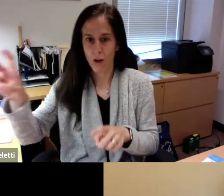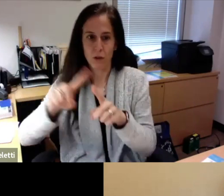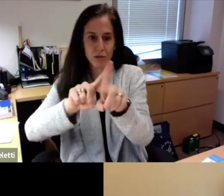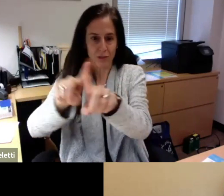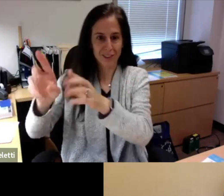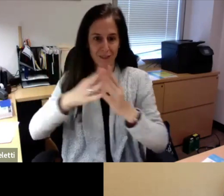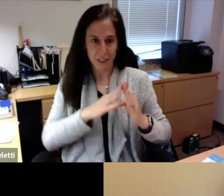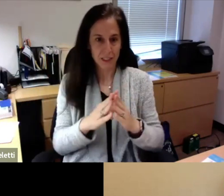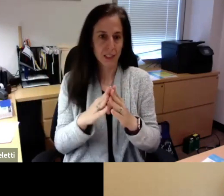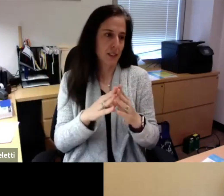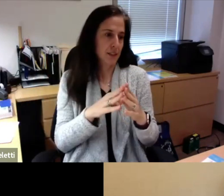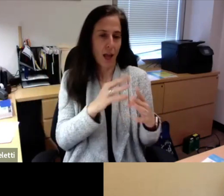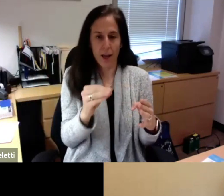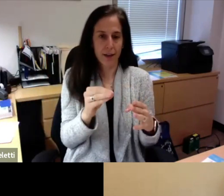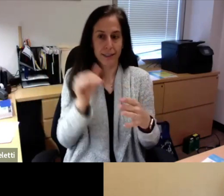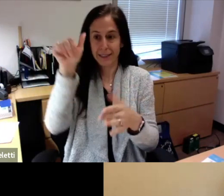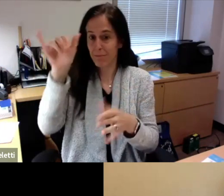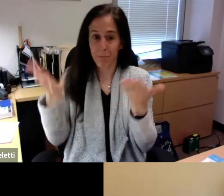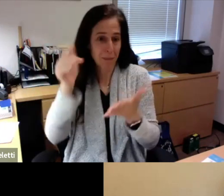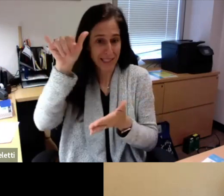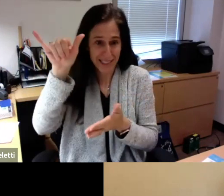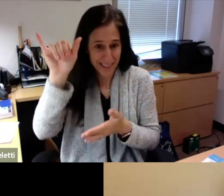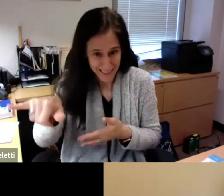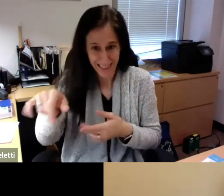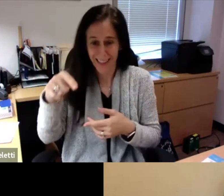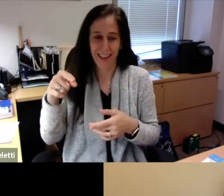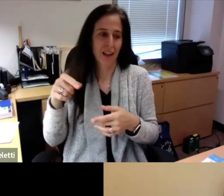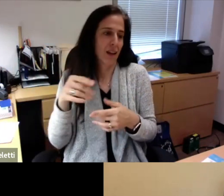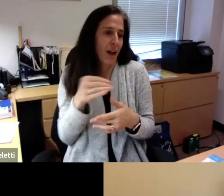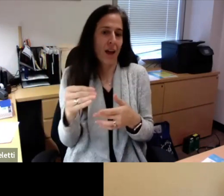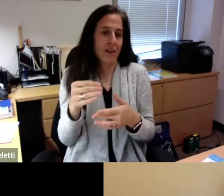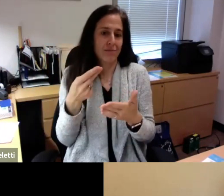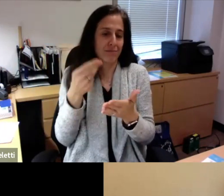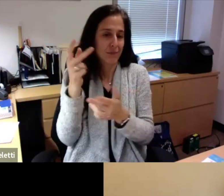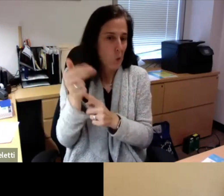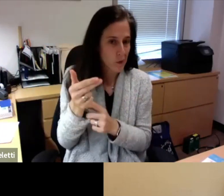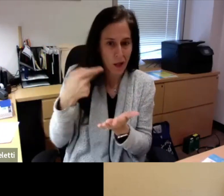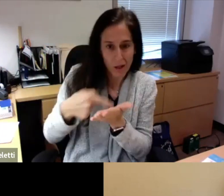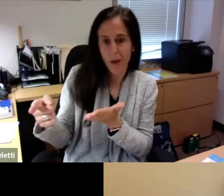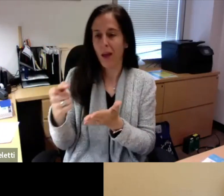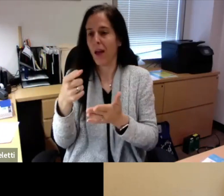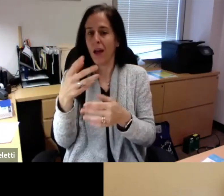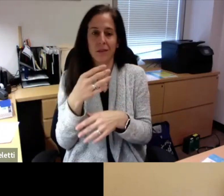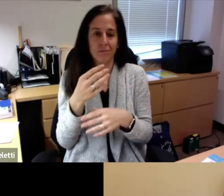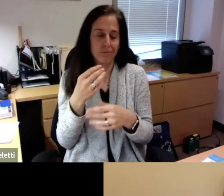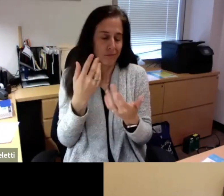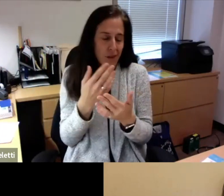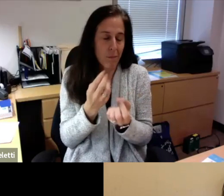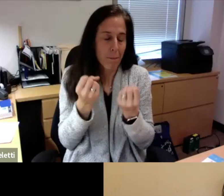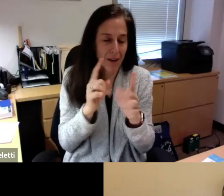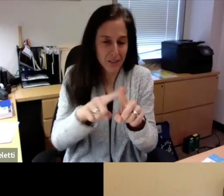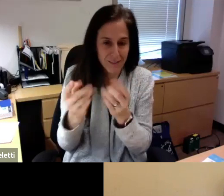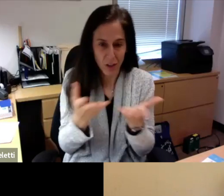then you're going to have to travel to another city and perhaps stay in that city for, so there's hotel fees and, a lot